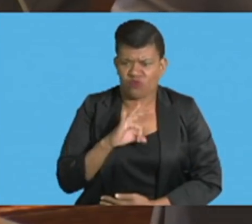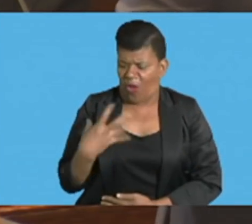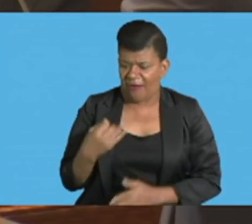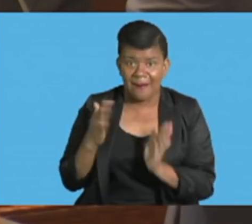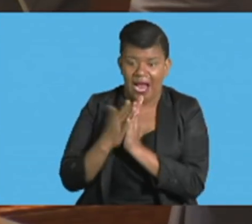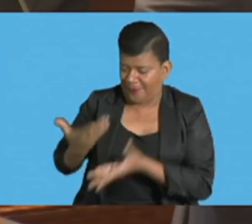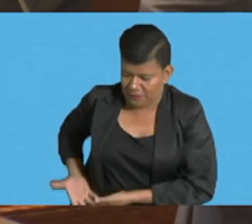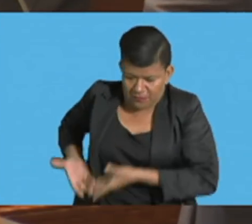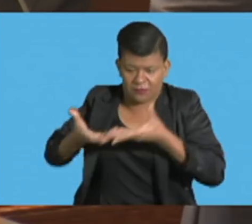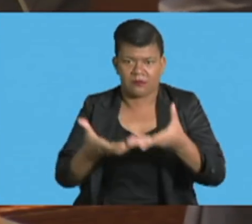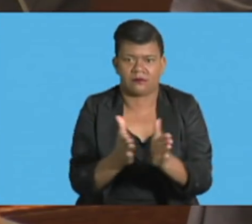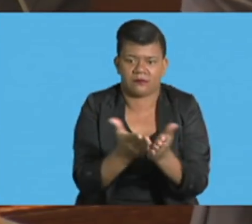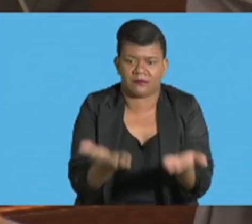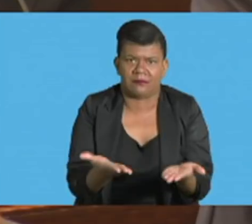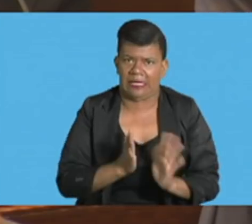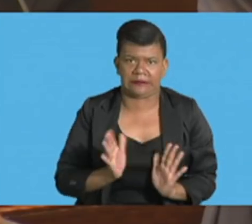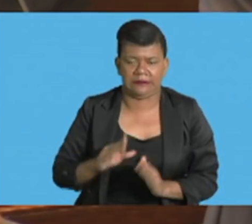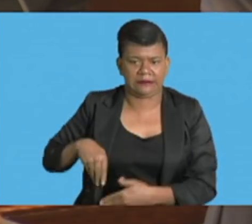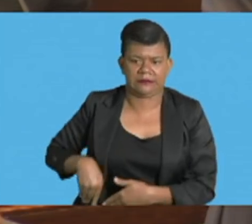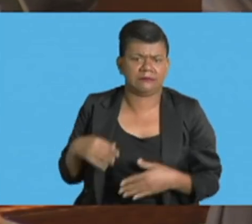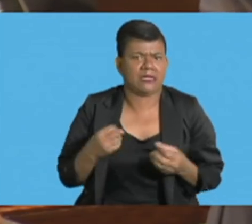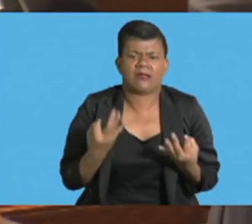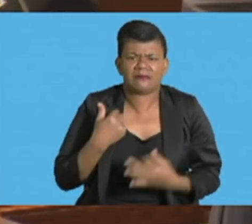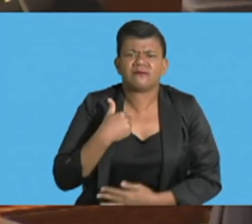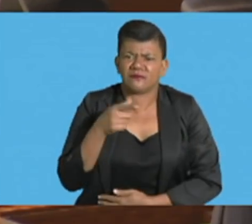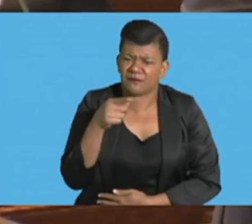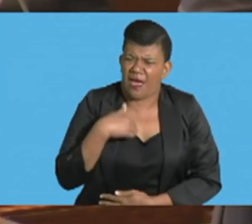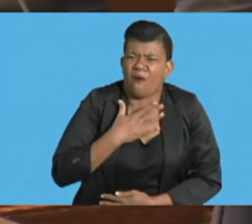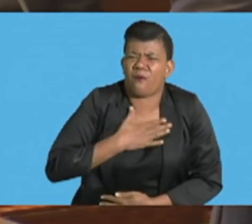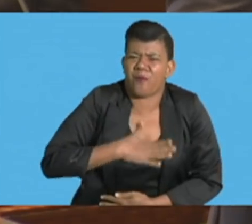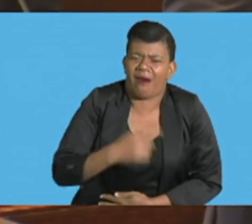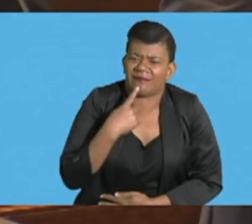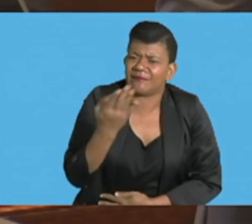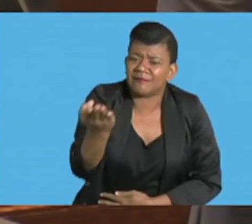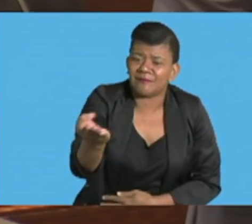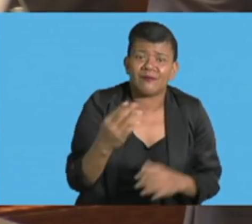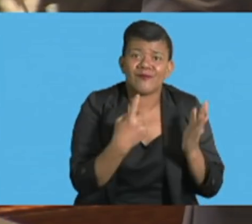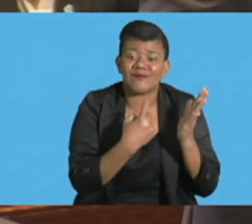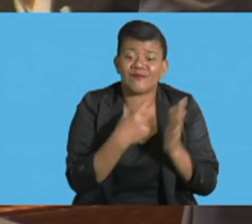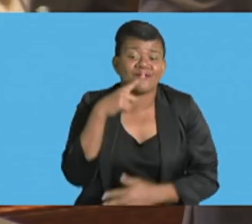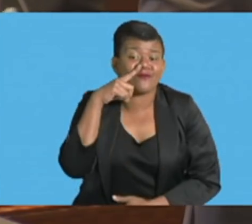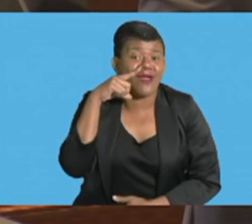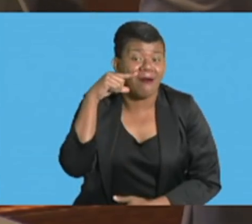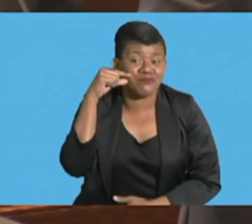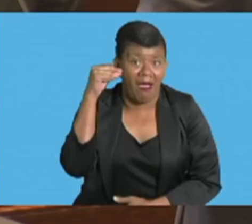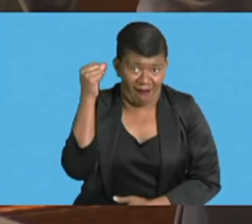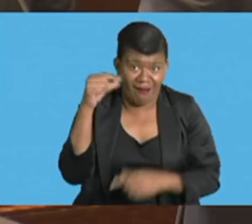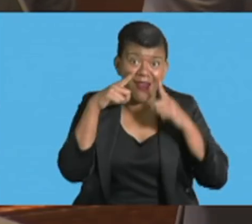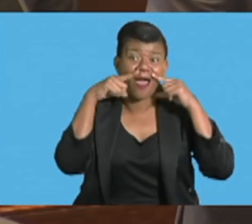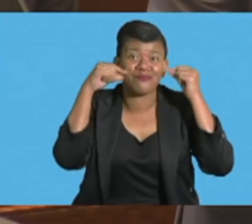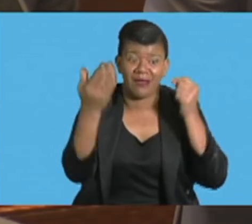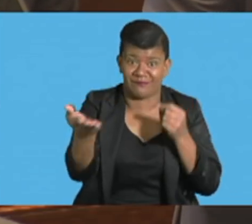But I want to tell Honorable Ramuka that we have this wonderful